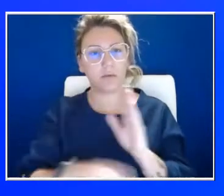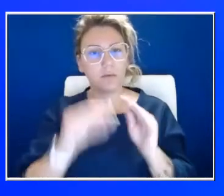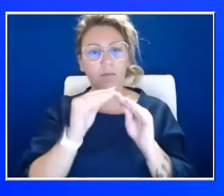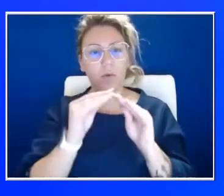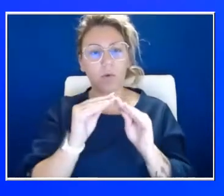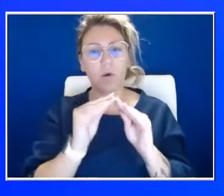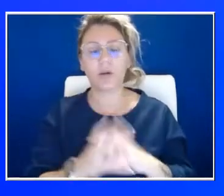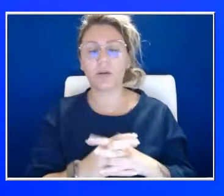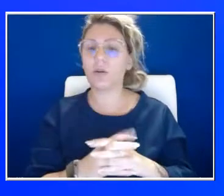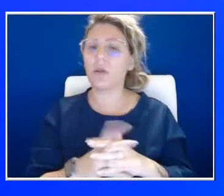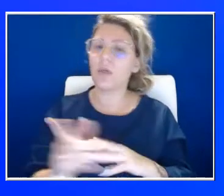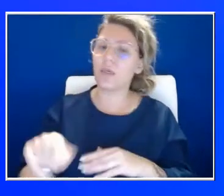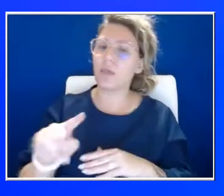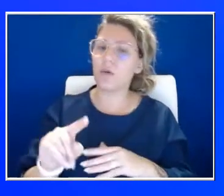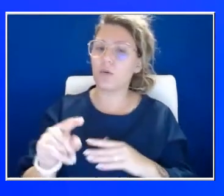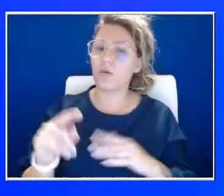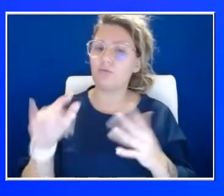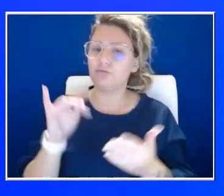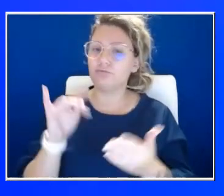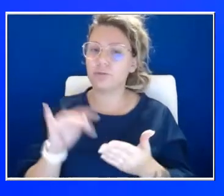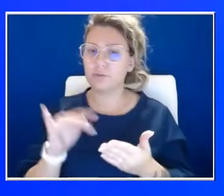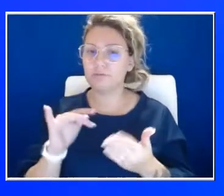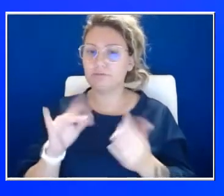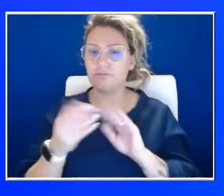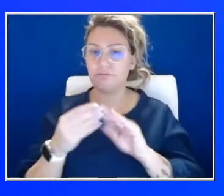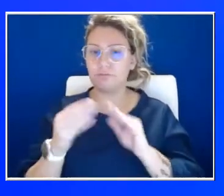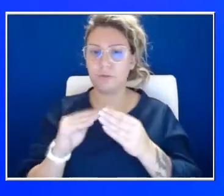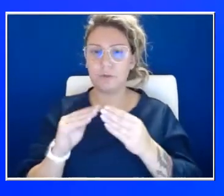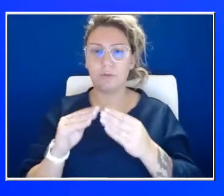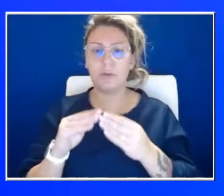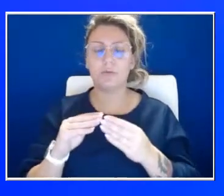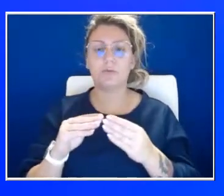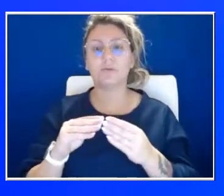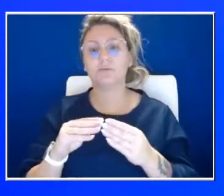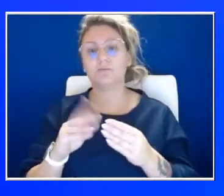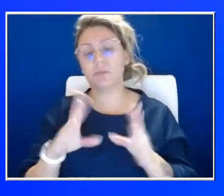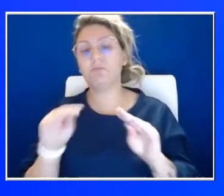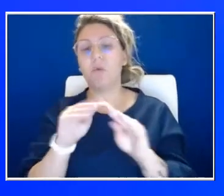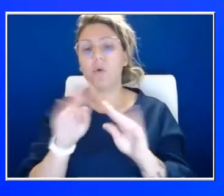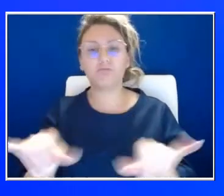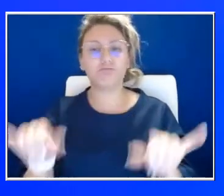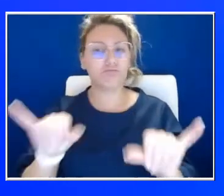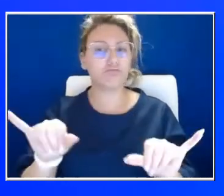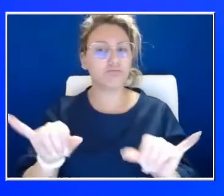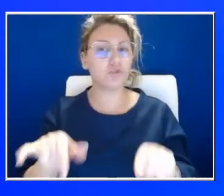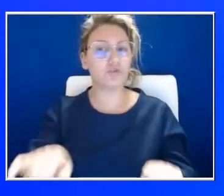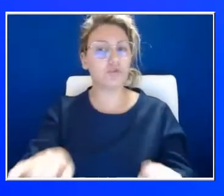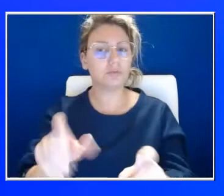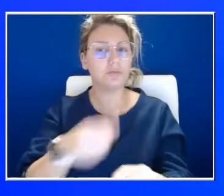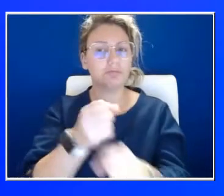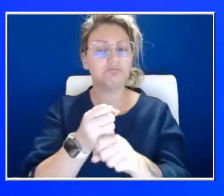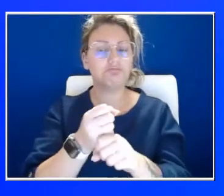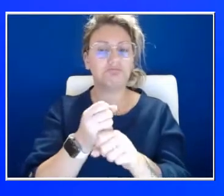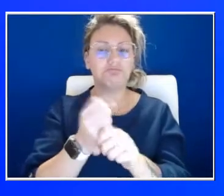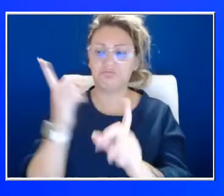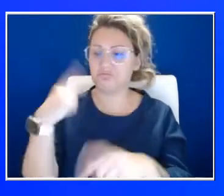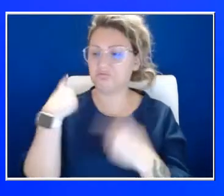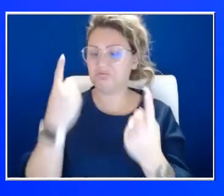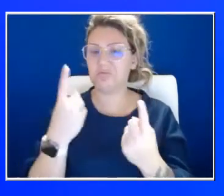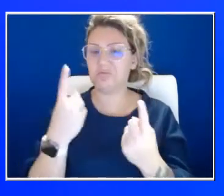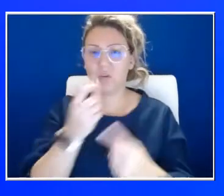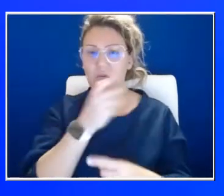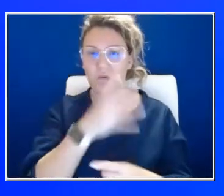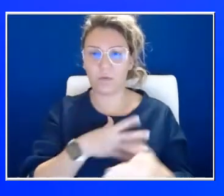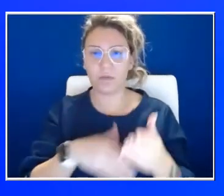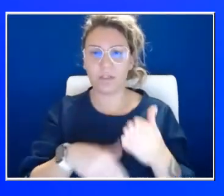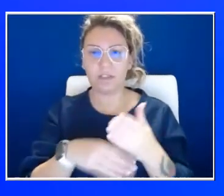studies, the numbers have been fairly consistent over the years that for some reason women's soccer has a higher risk